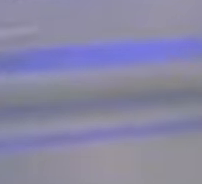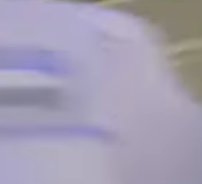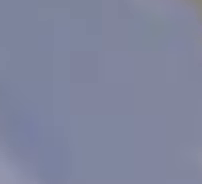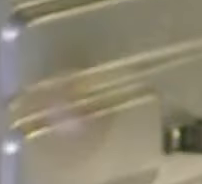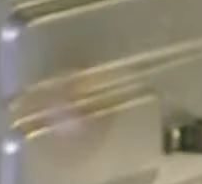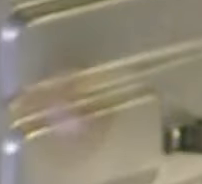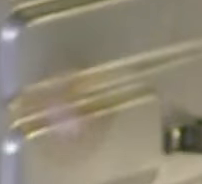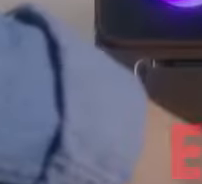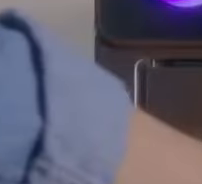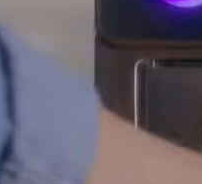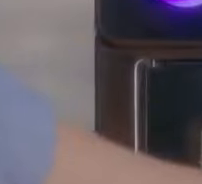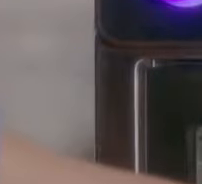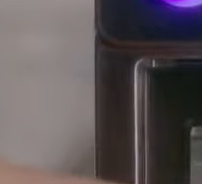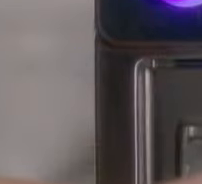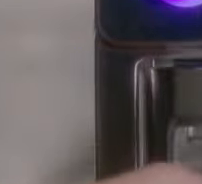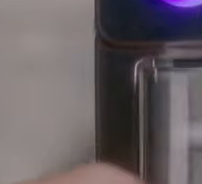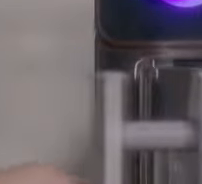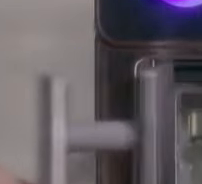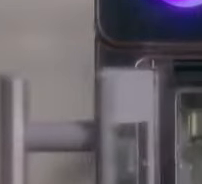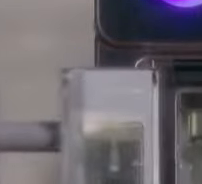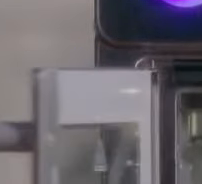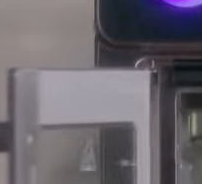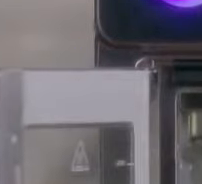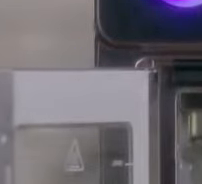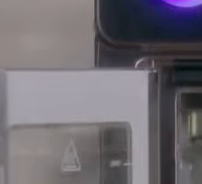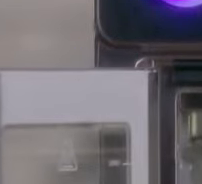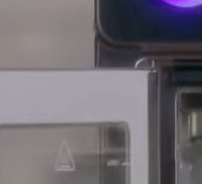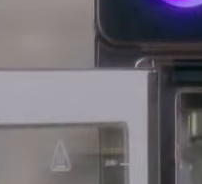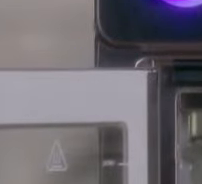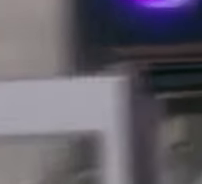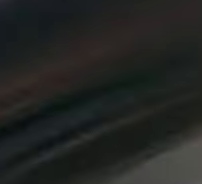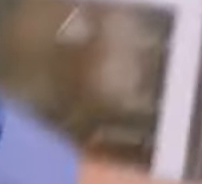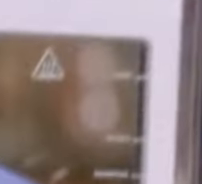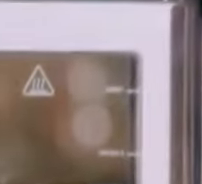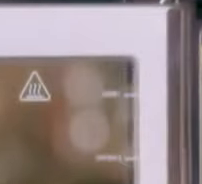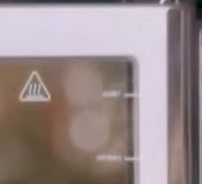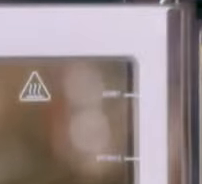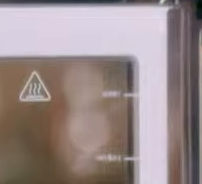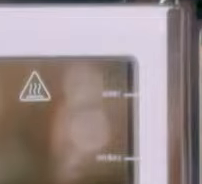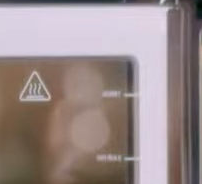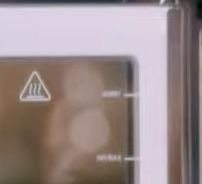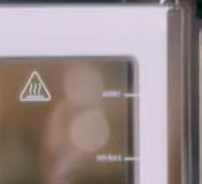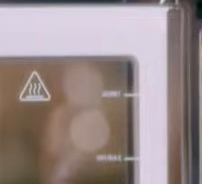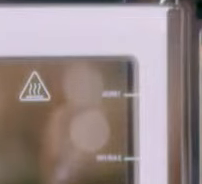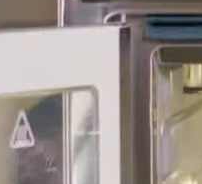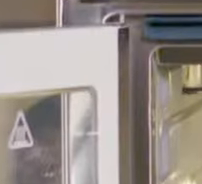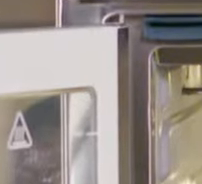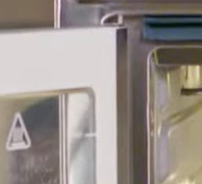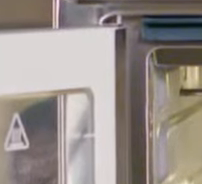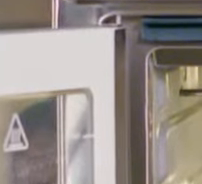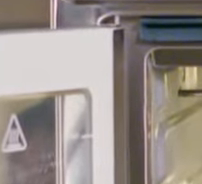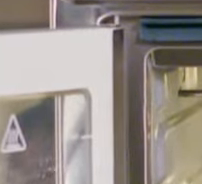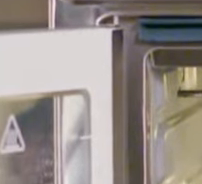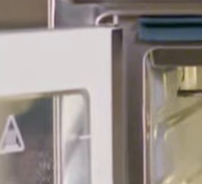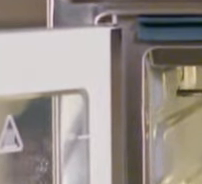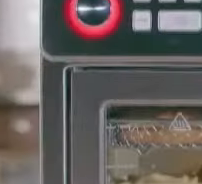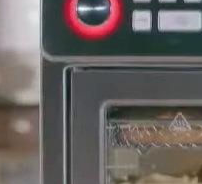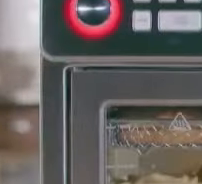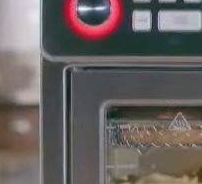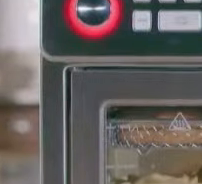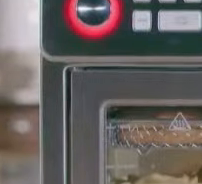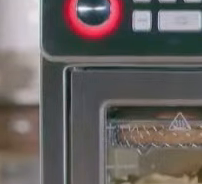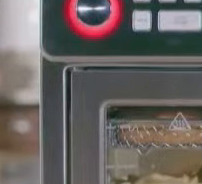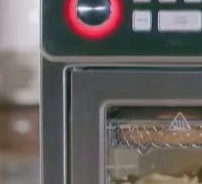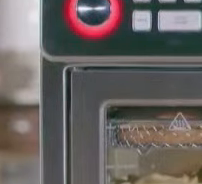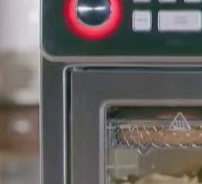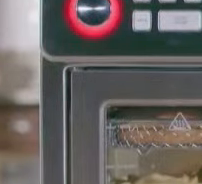center divider and it transforms into a large 25-quart capacity oven. Now you can try Emeril Lagasse's Dual Zone Air Fryer Oven with